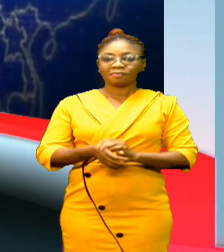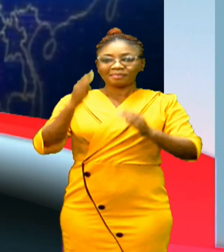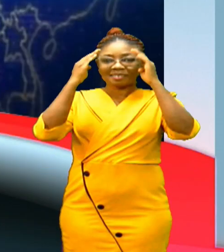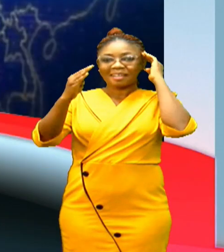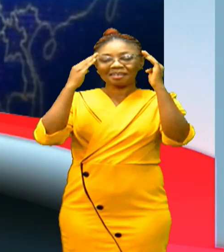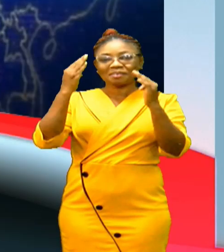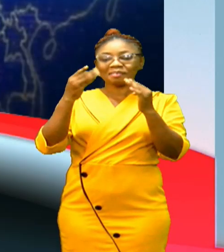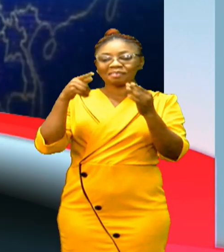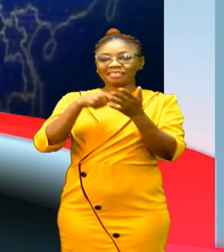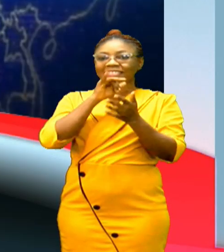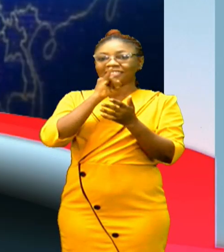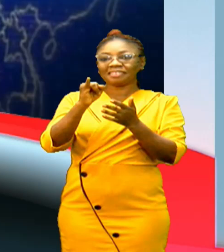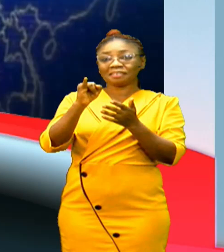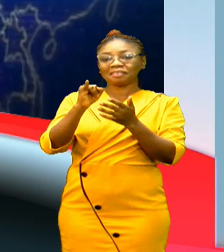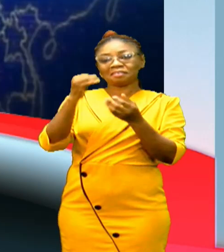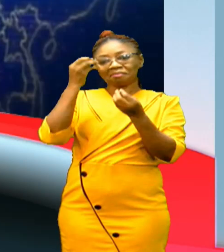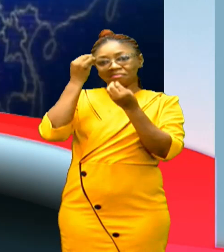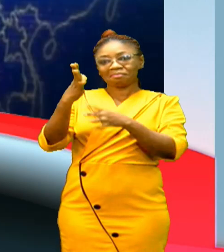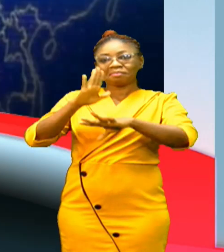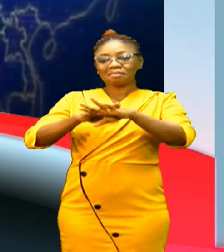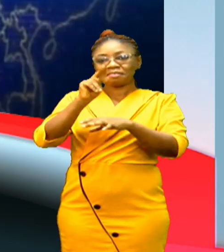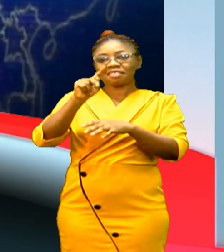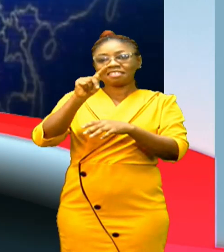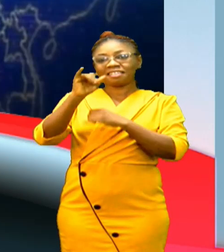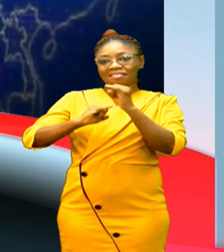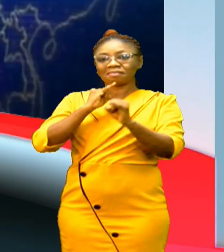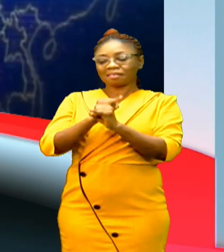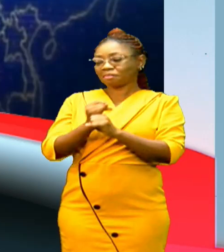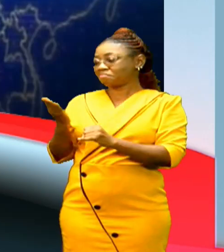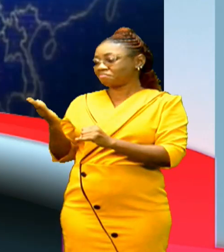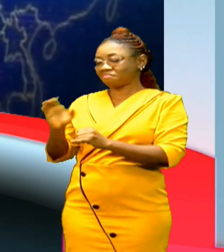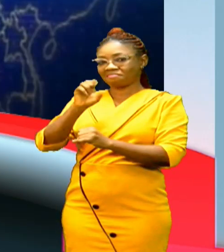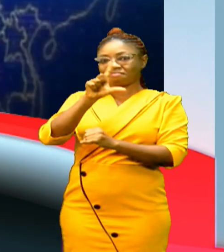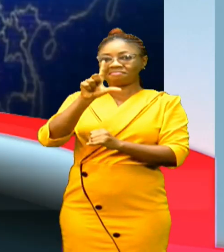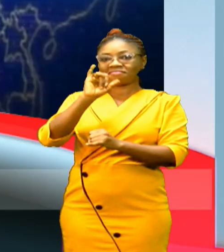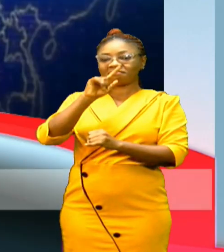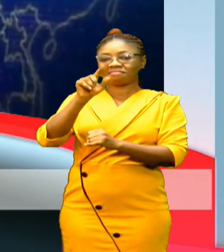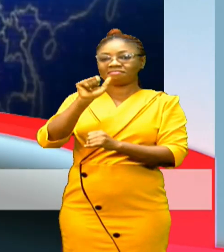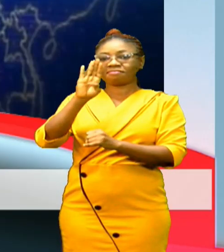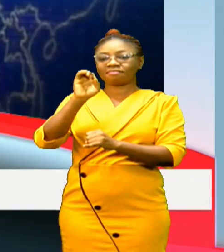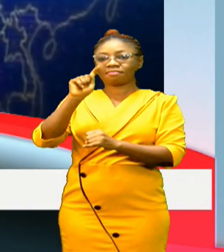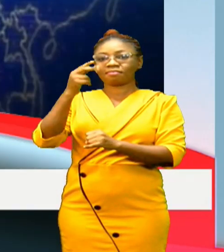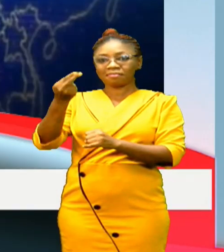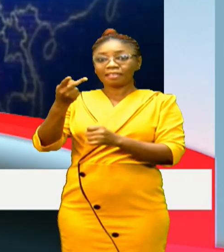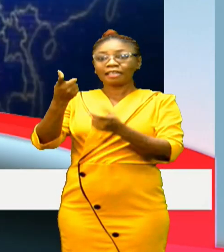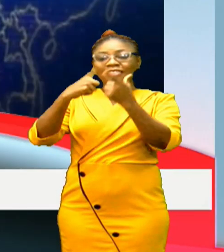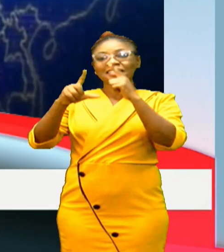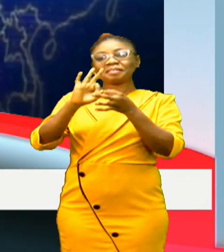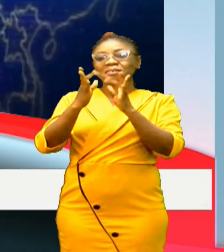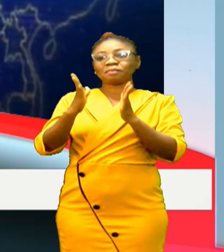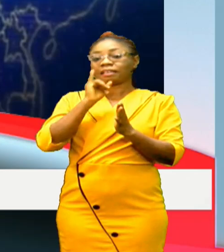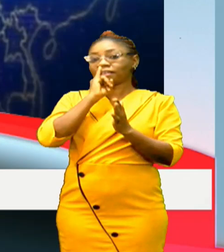Hello there, this is the news on NTA International. I'm Elizabeth Omori, and our sign language interpreter